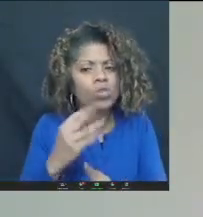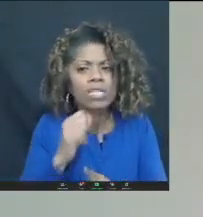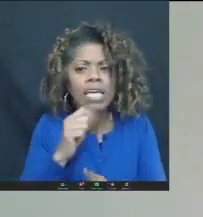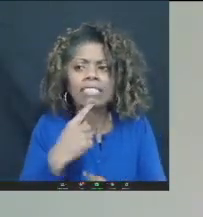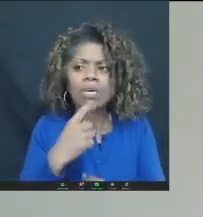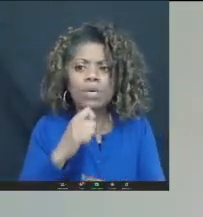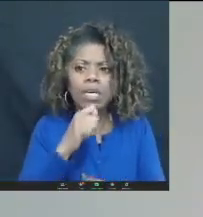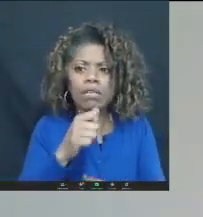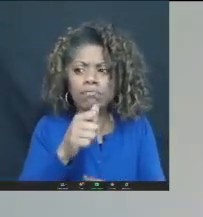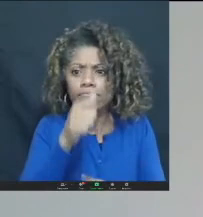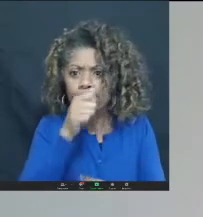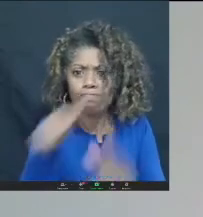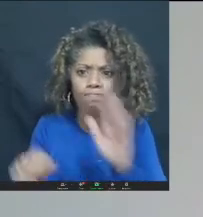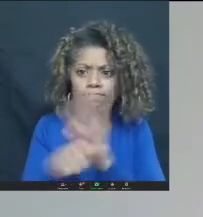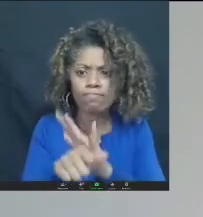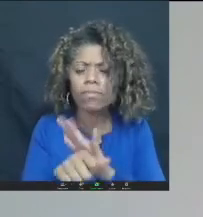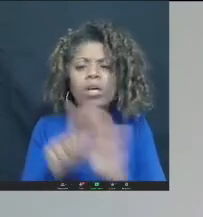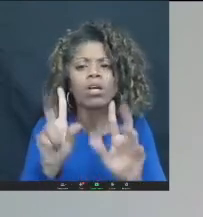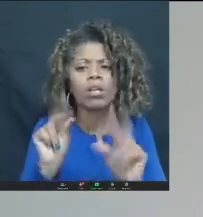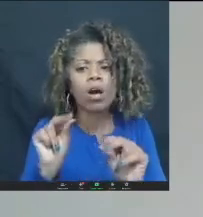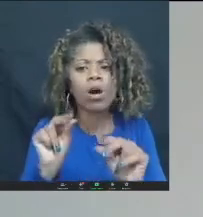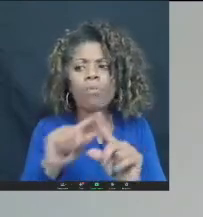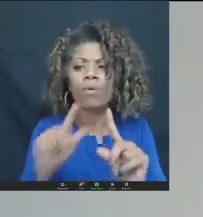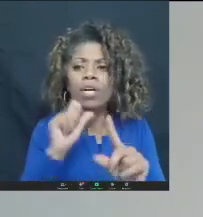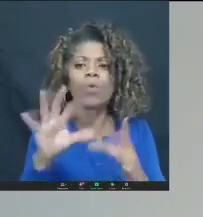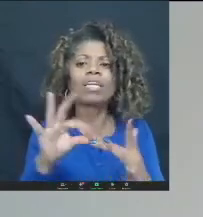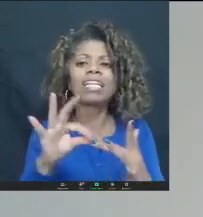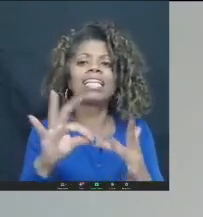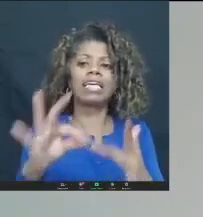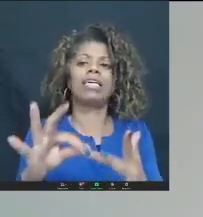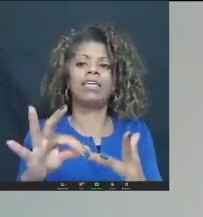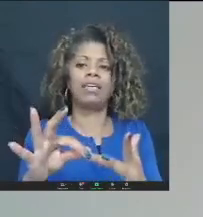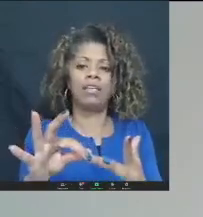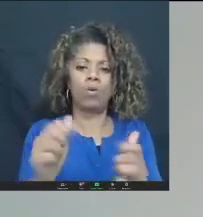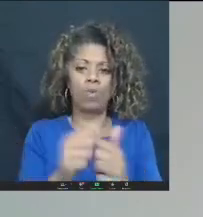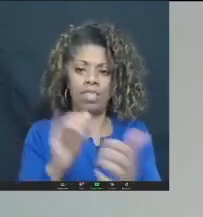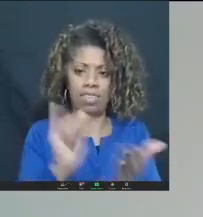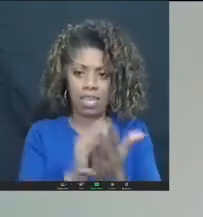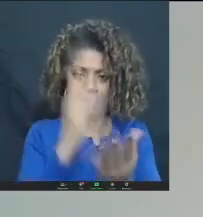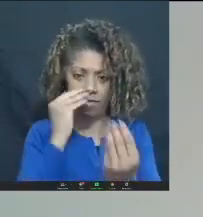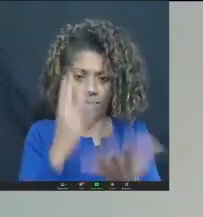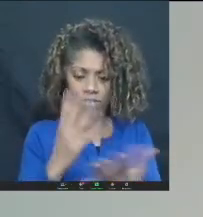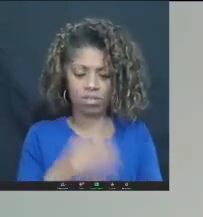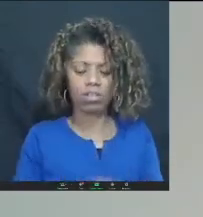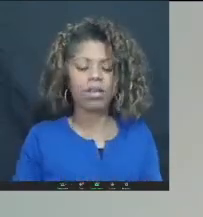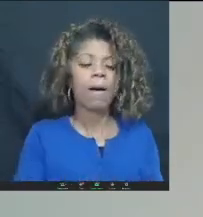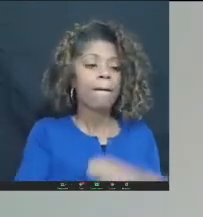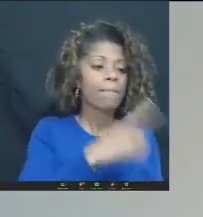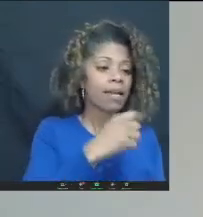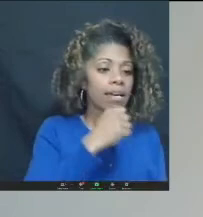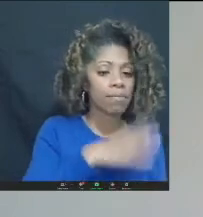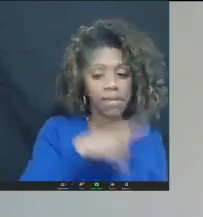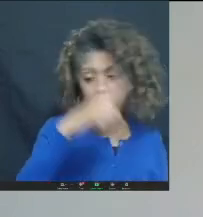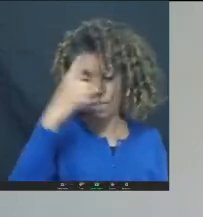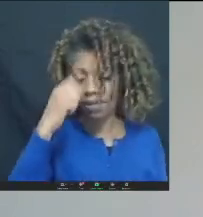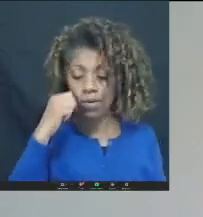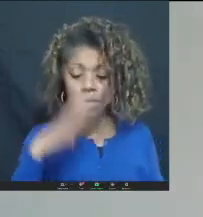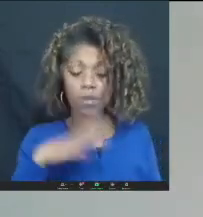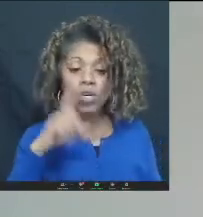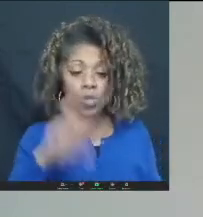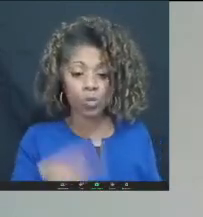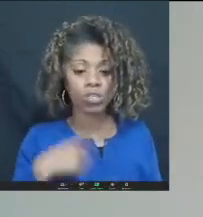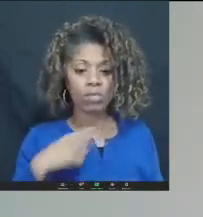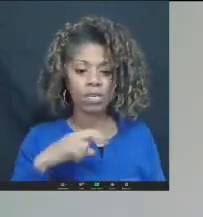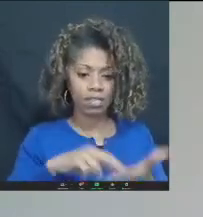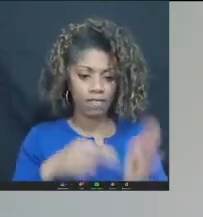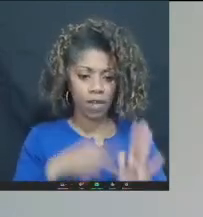story is because we say to Black men and women that you should be defined by your aspirations and contributions, right? And they're willing to buy